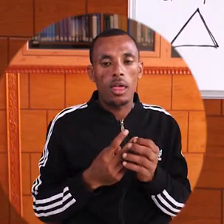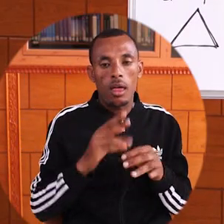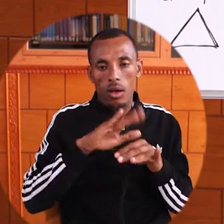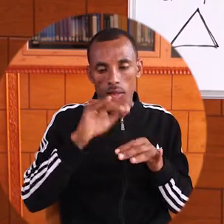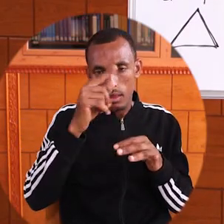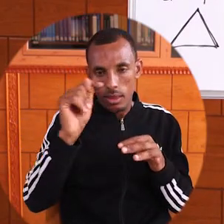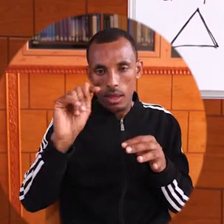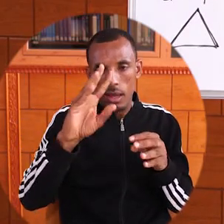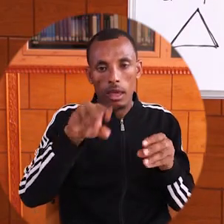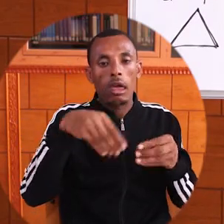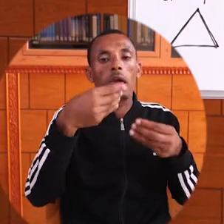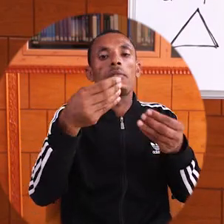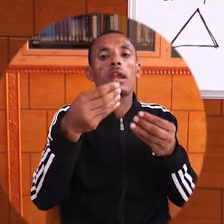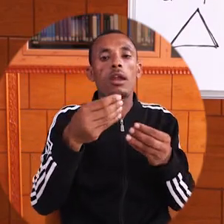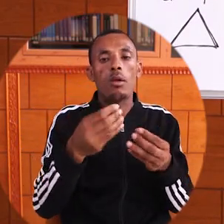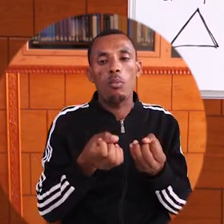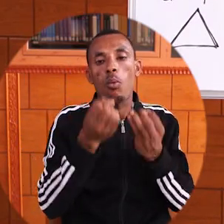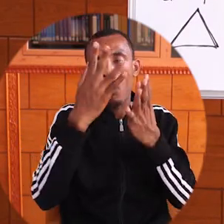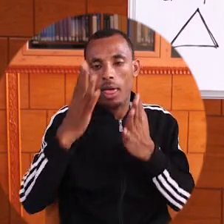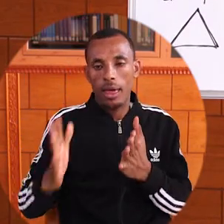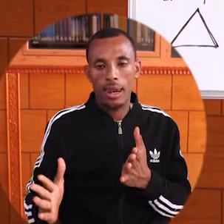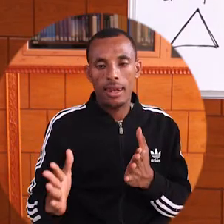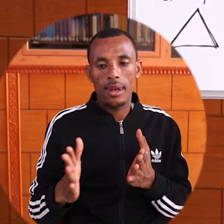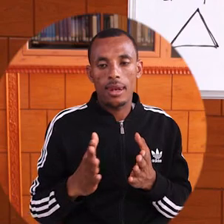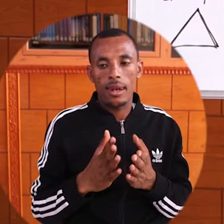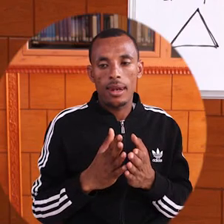the given polygon take